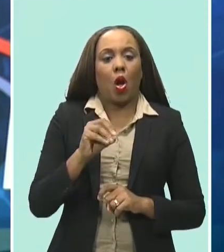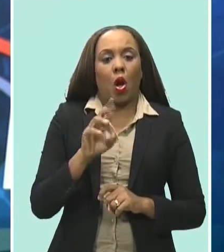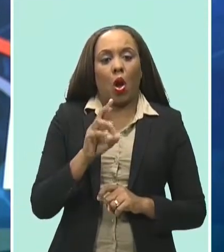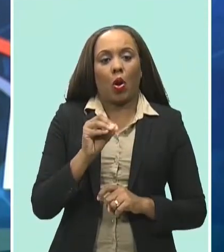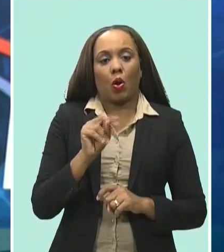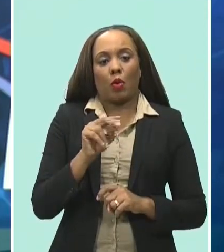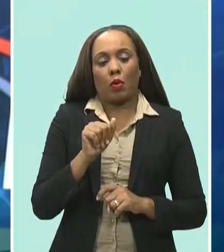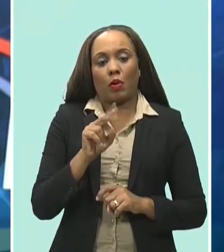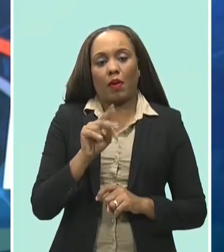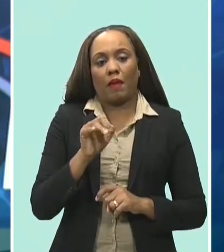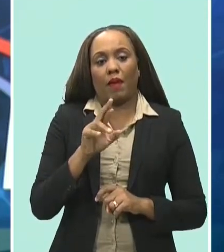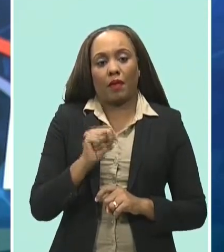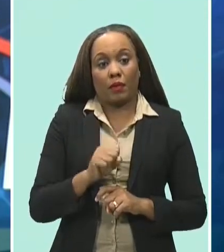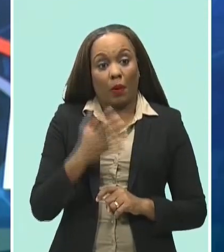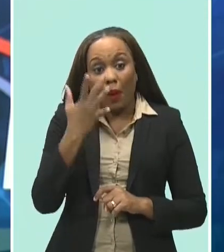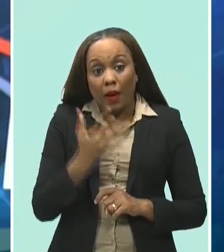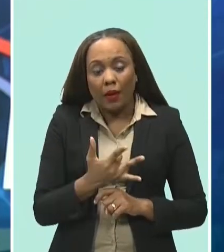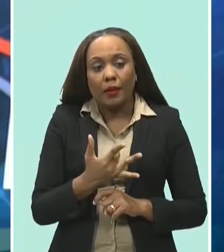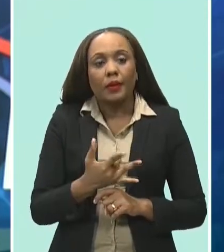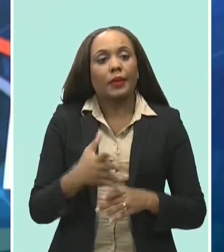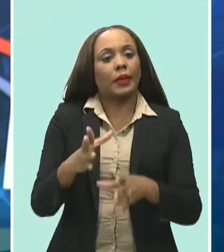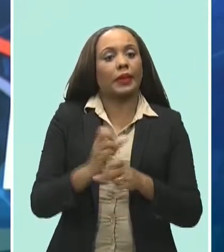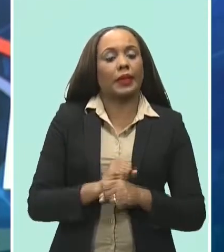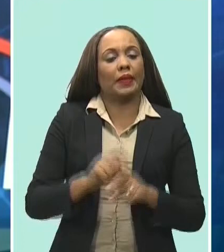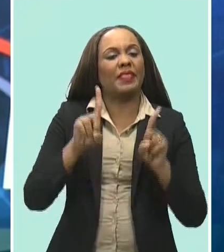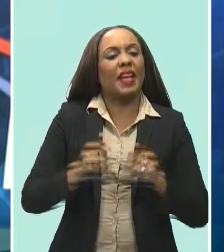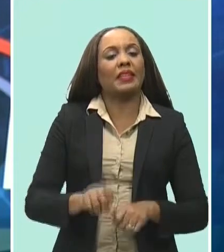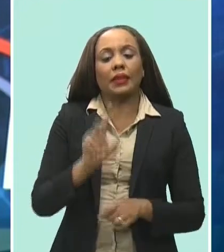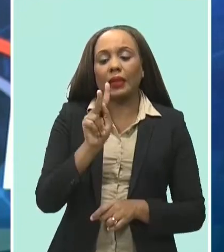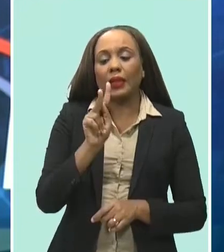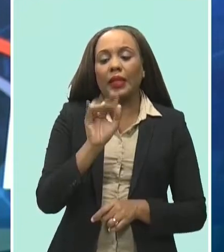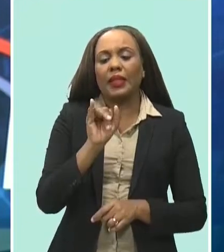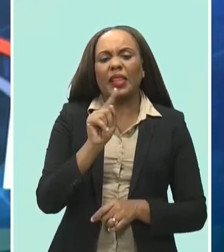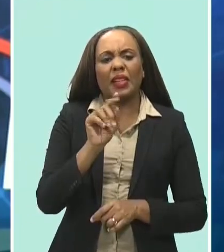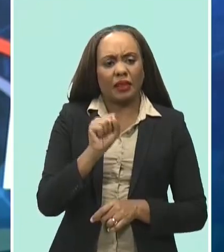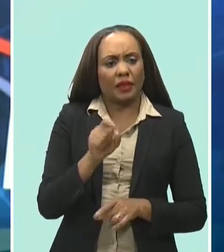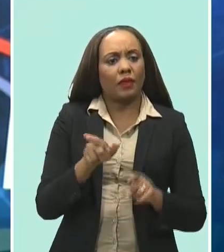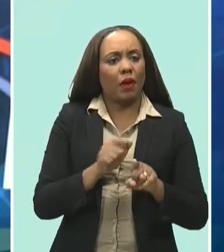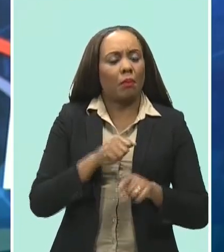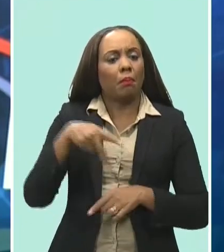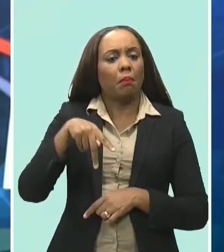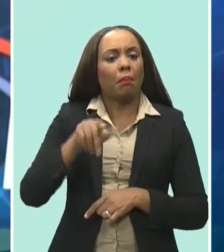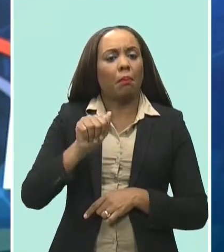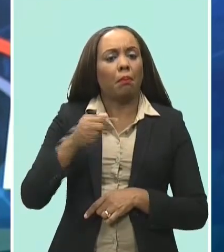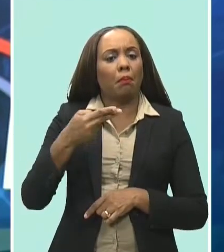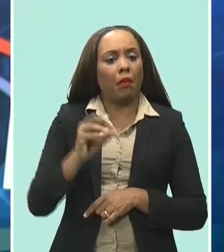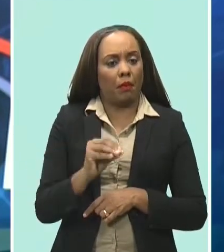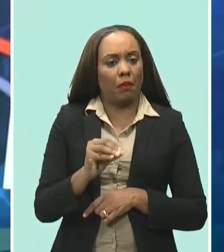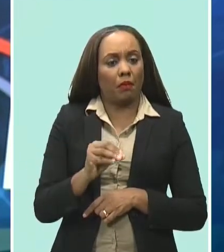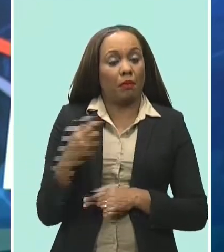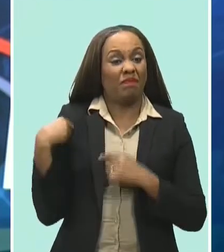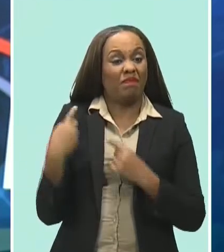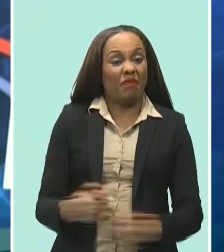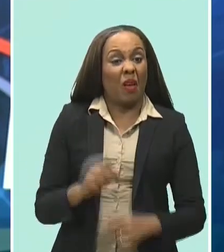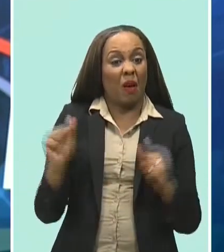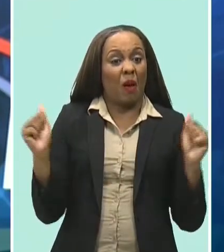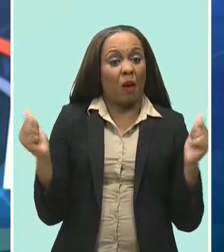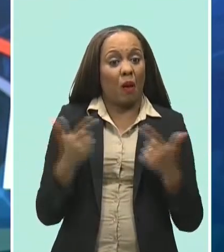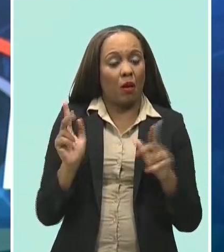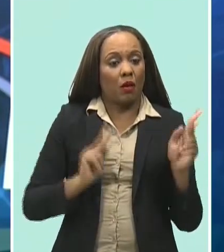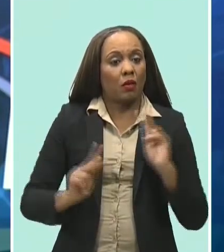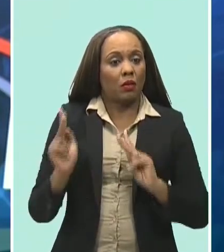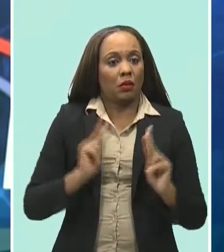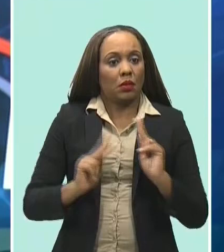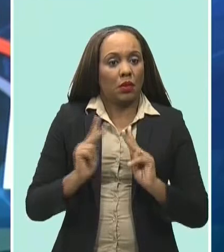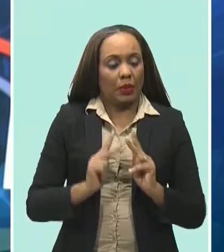coronavirus after receiving testing kits and technical assistance from the Pan American Health Organization. So far, all persons in